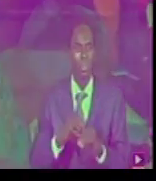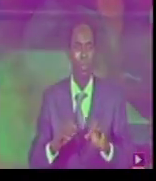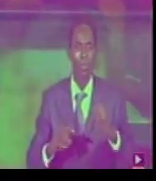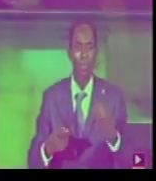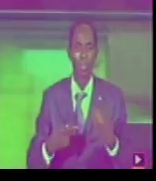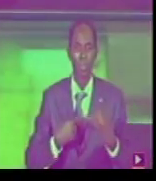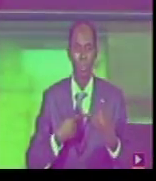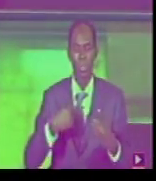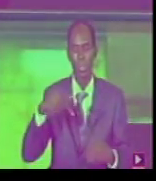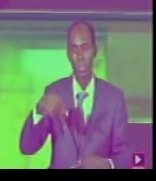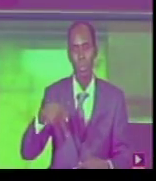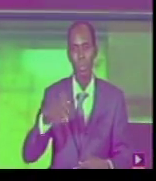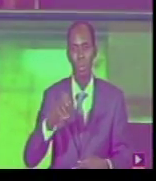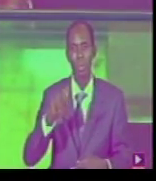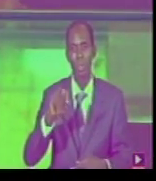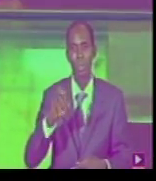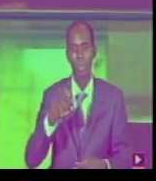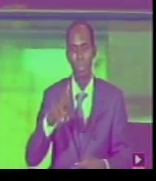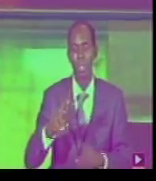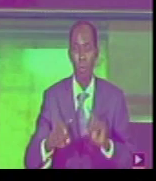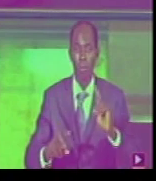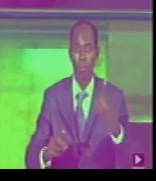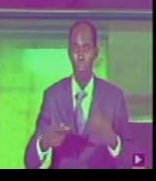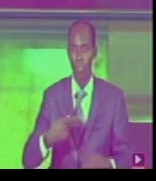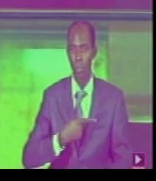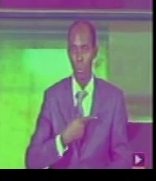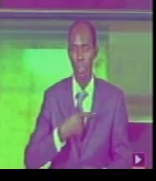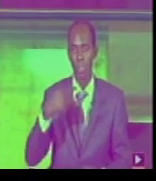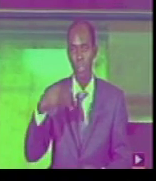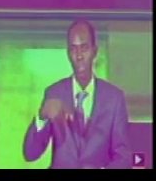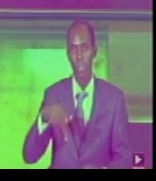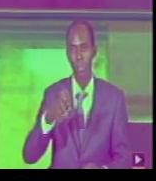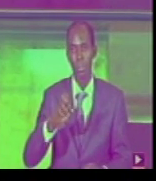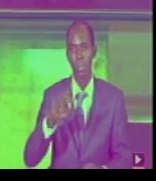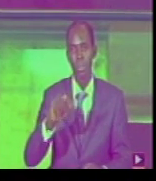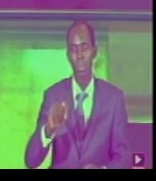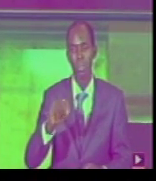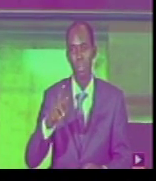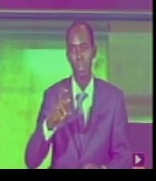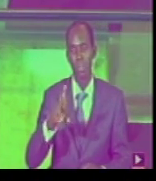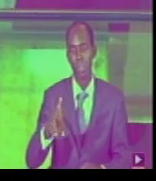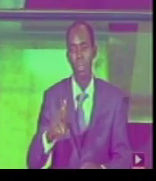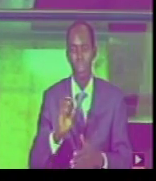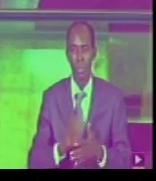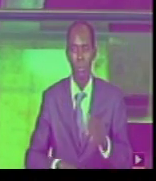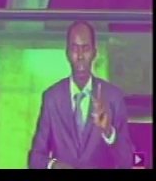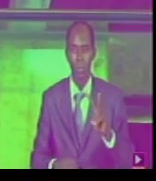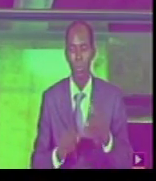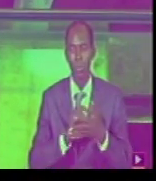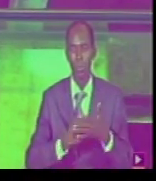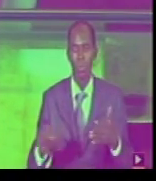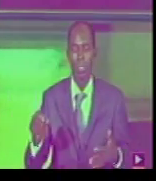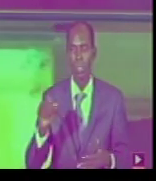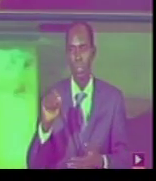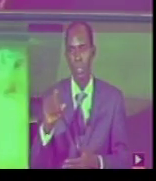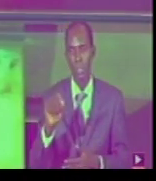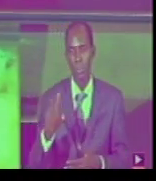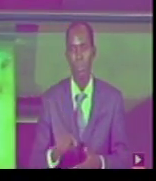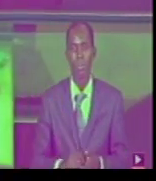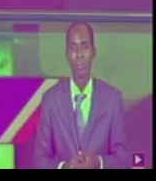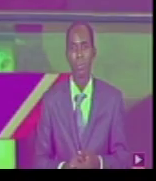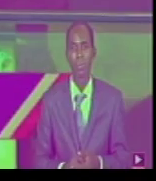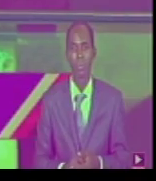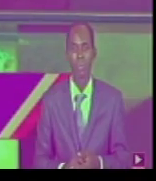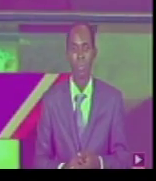chapter 2. 1 Peter chapter 2. We're reading from verse 11.